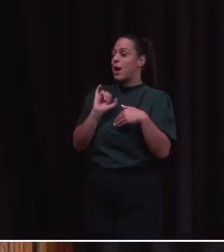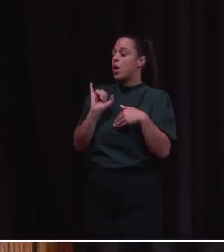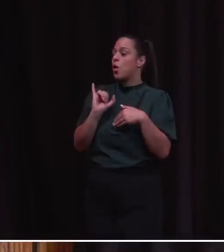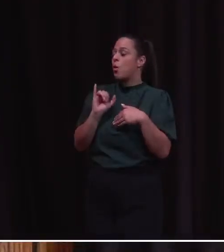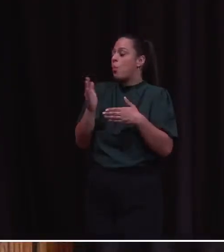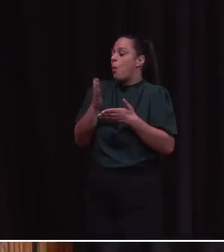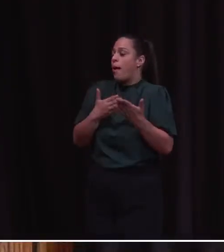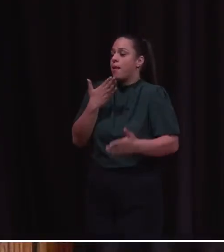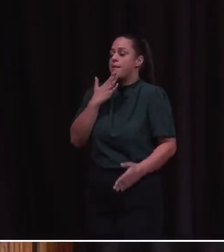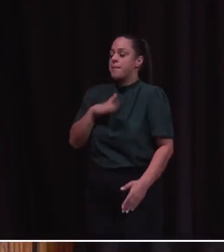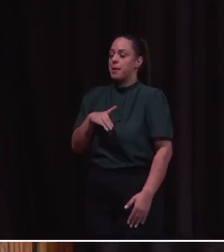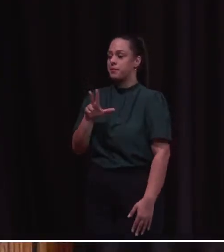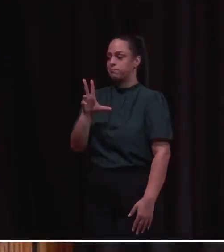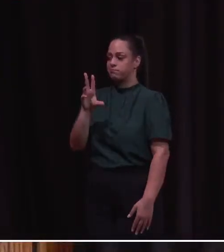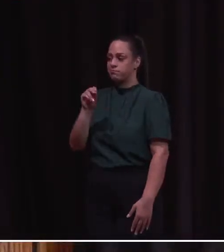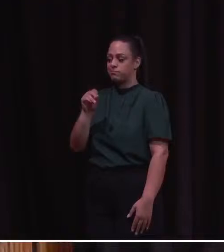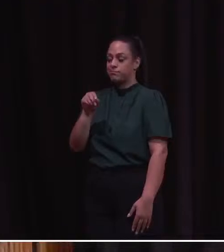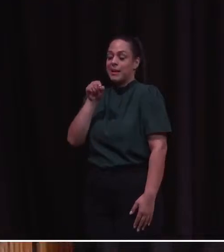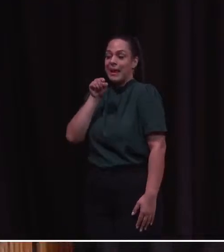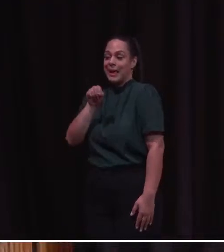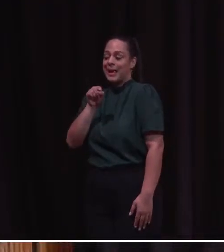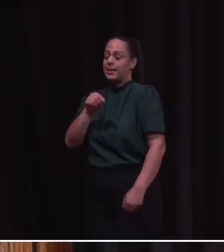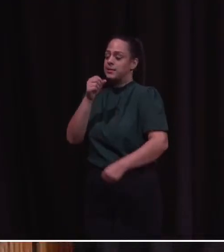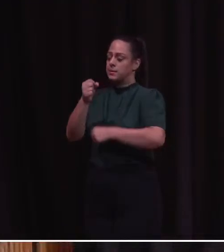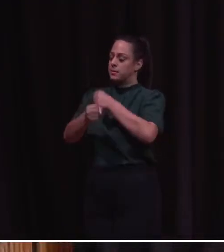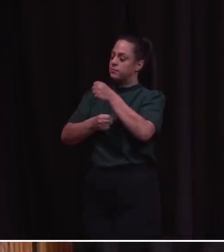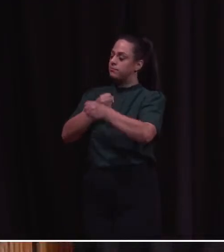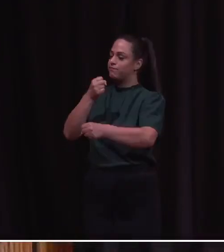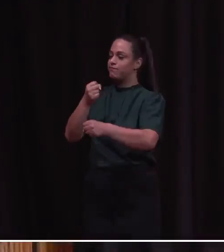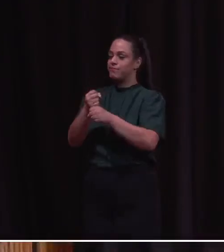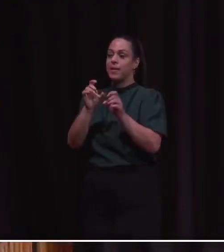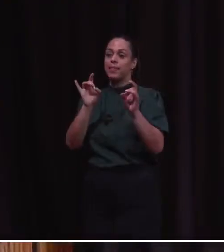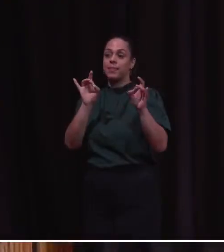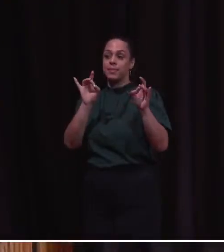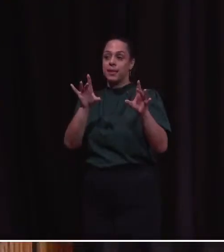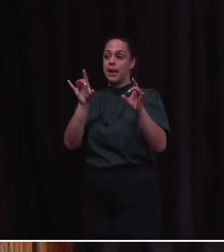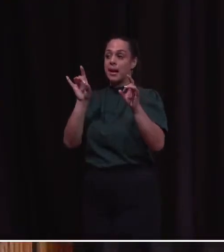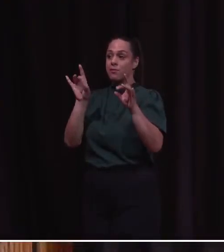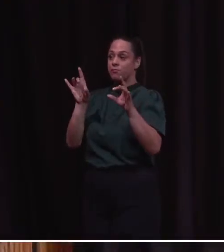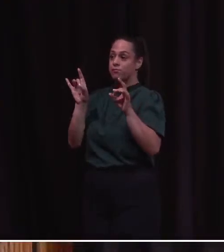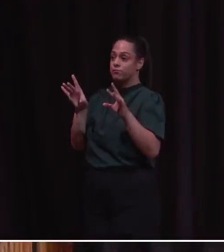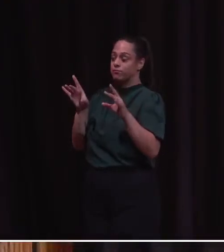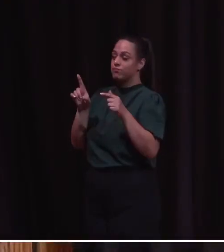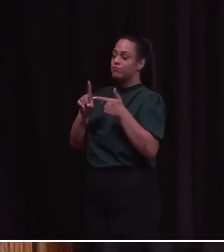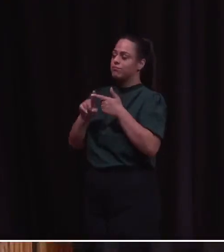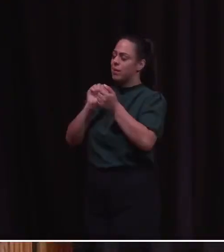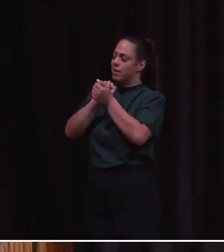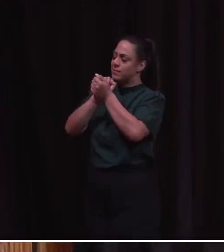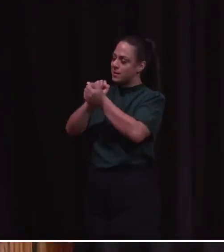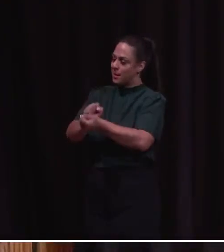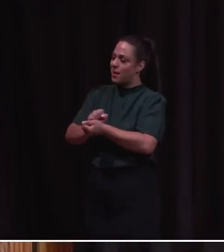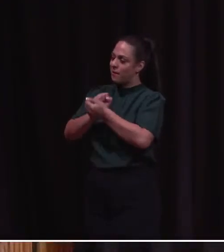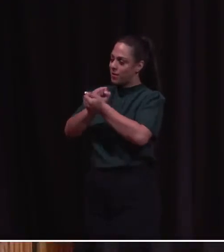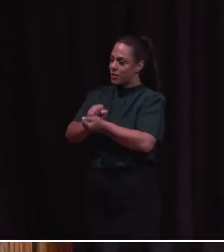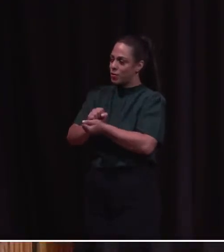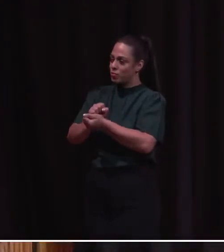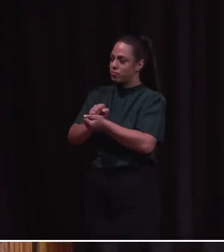unleashed. The terror of enslavement, Jim Crow, and lynchings of black men and women.